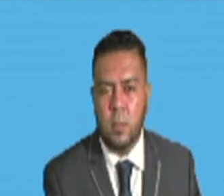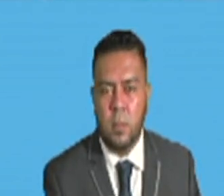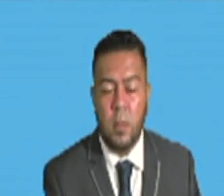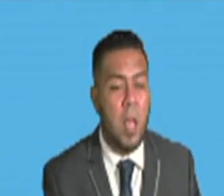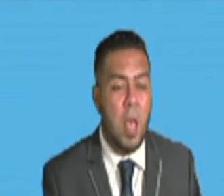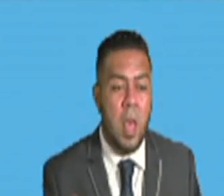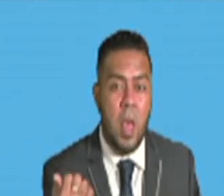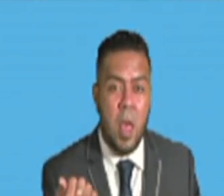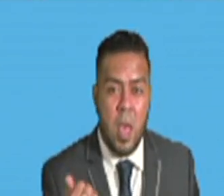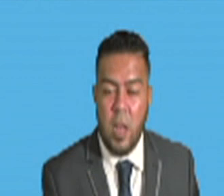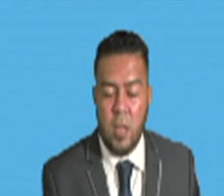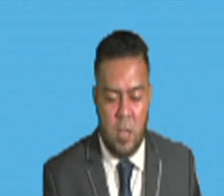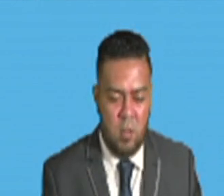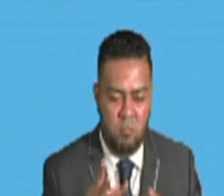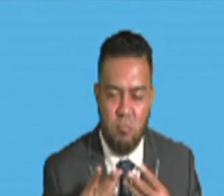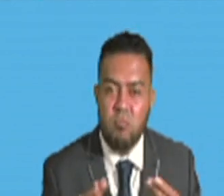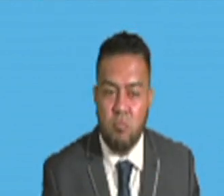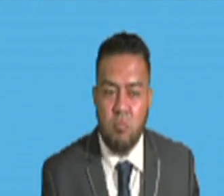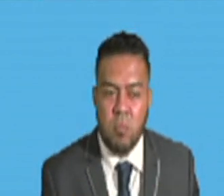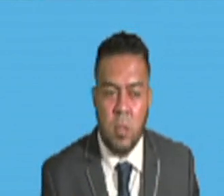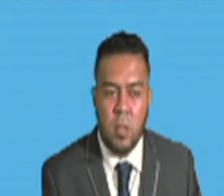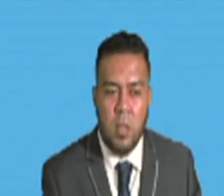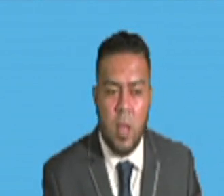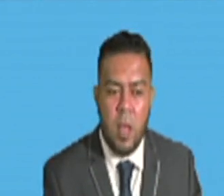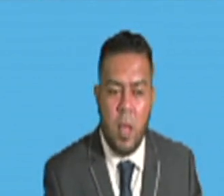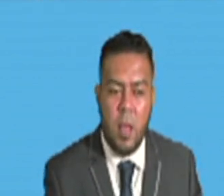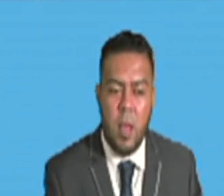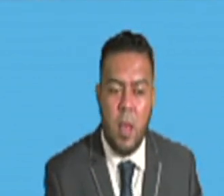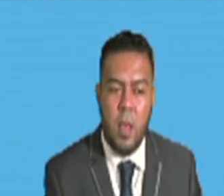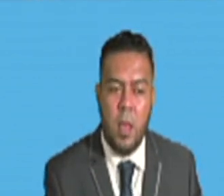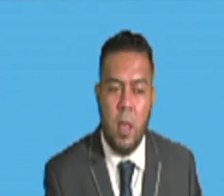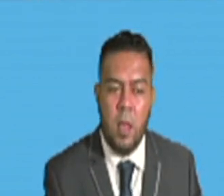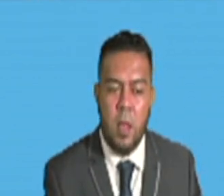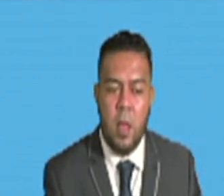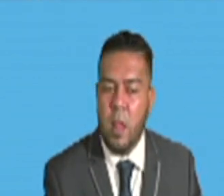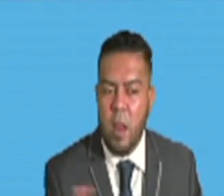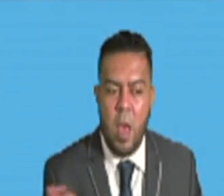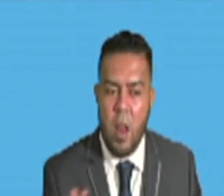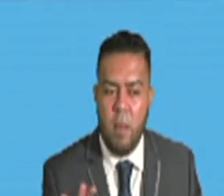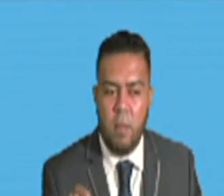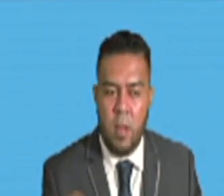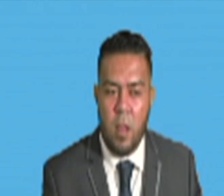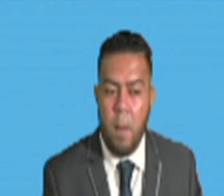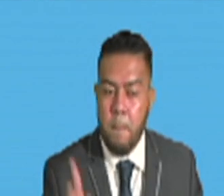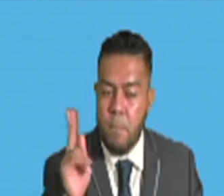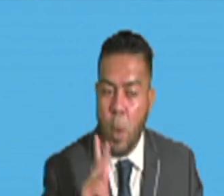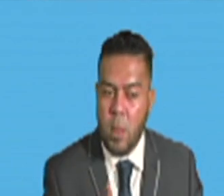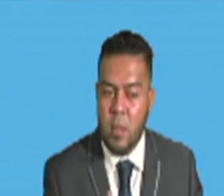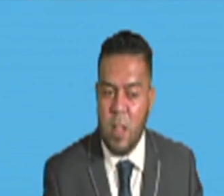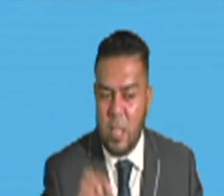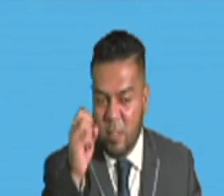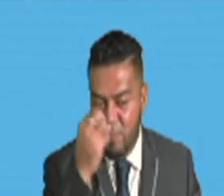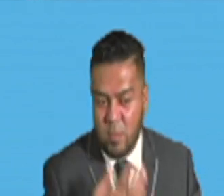any particular resolve, an adherence to principled position. None of that. Political expediency has got in